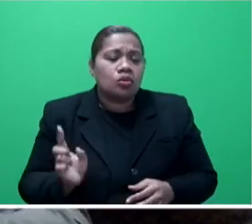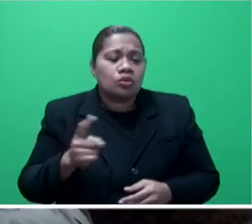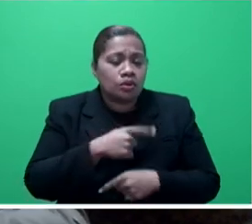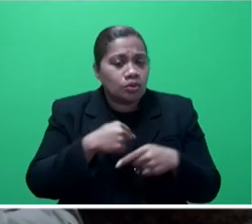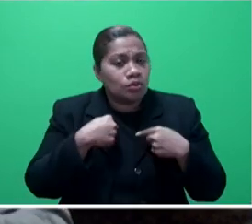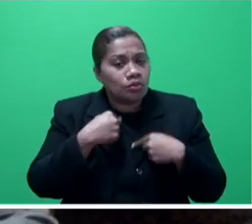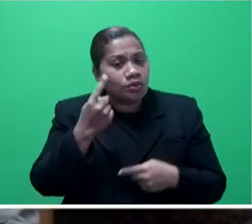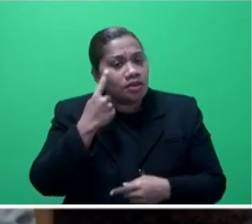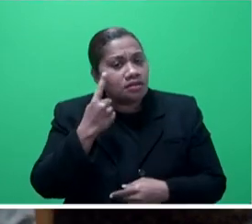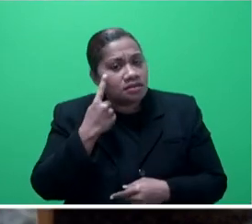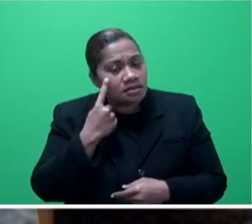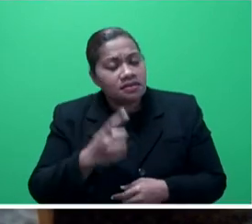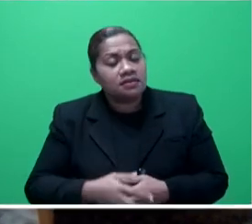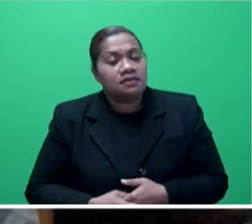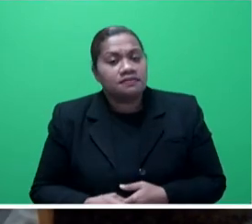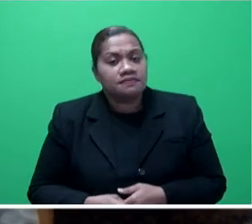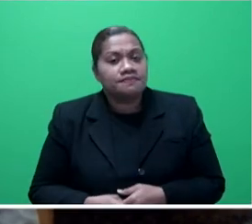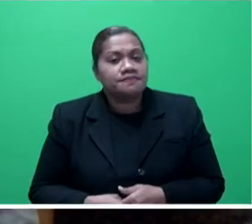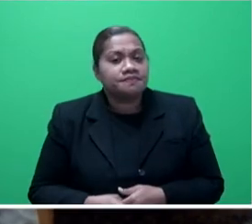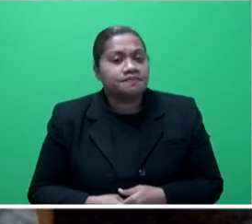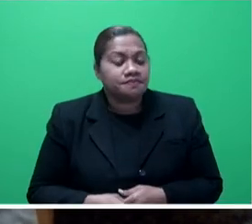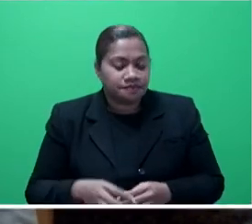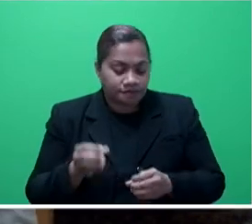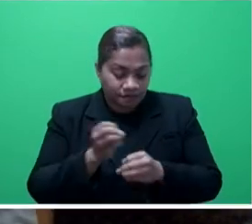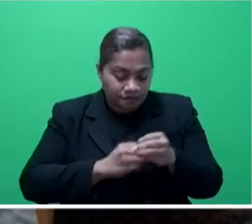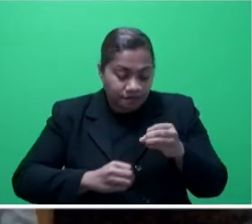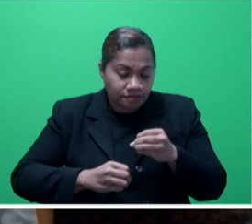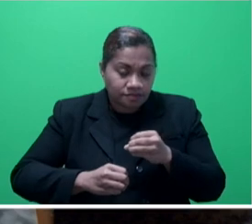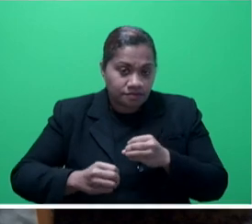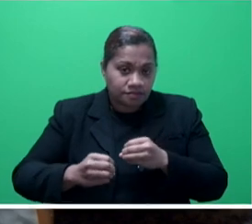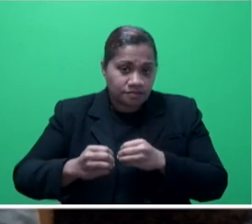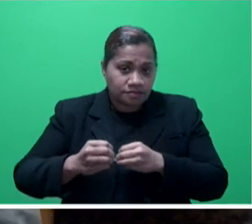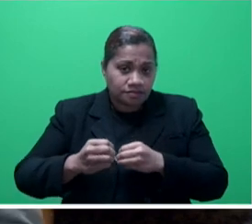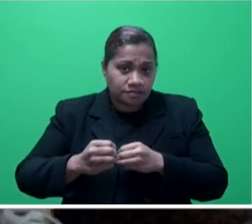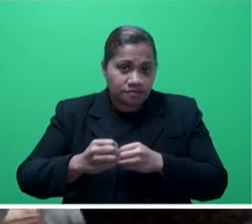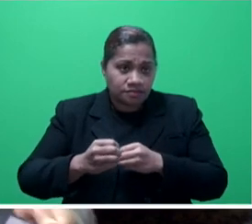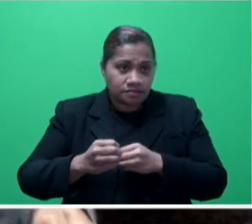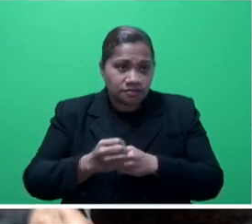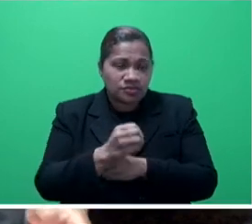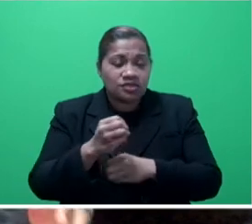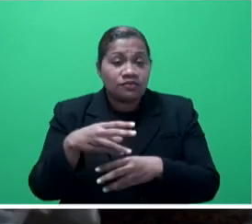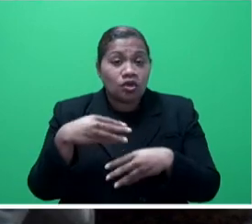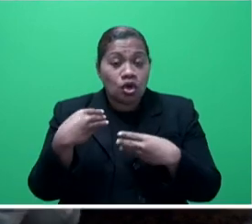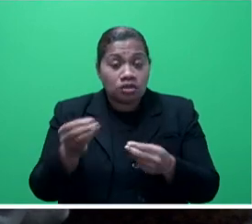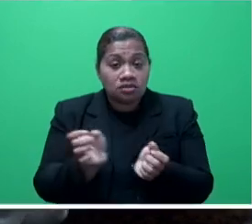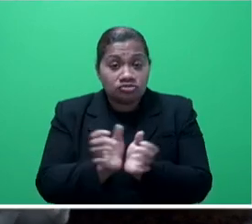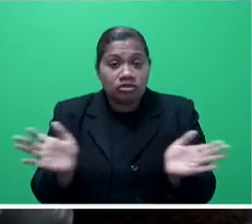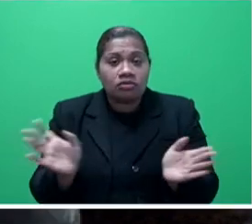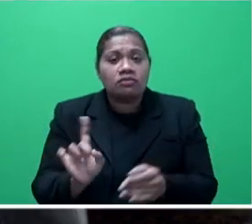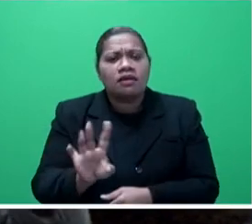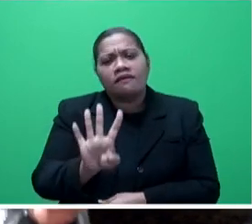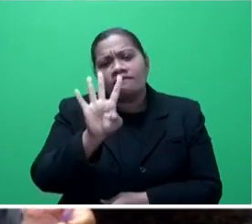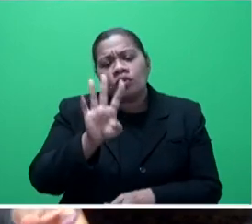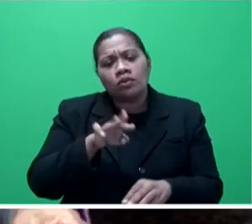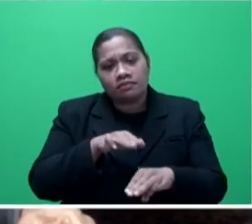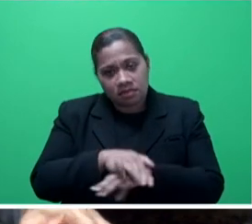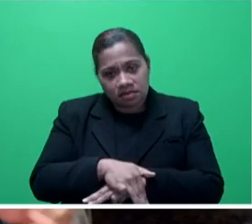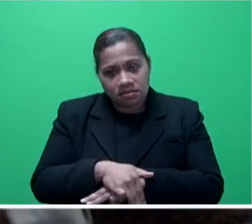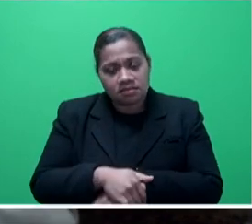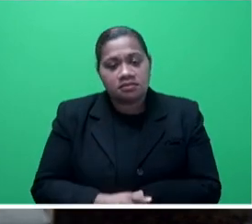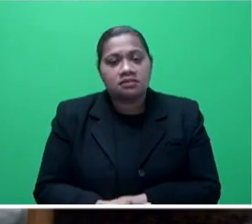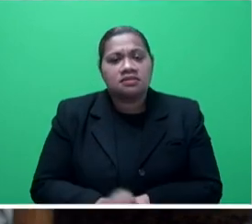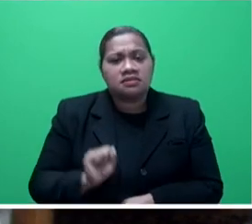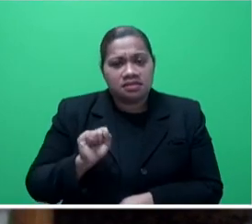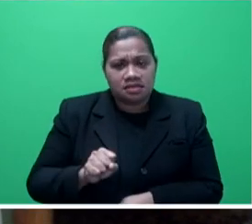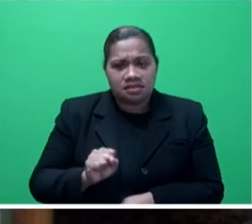also is that the Office of the Auditor General takes at least 4 months. Even though it's outsourced, then they carry out